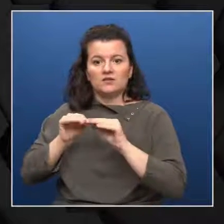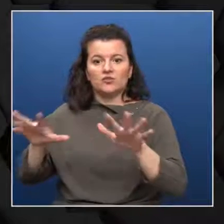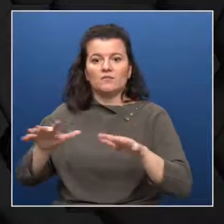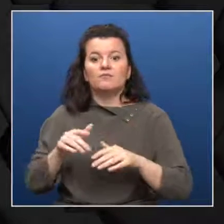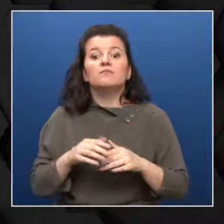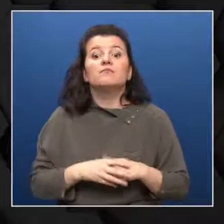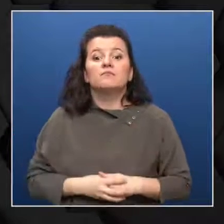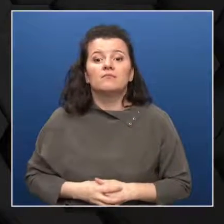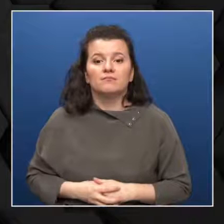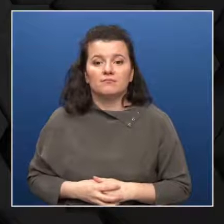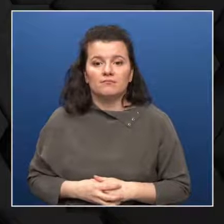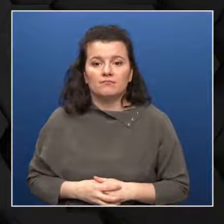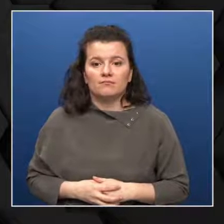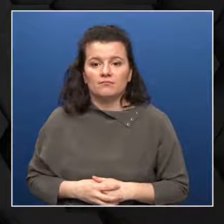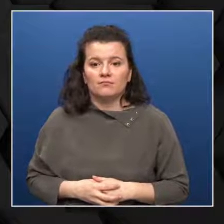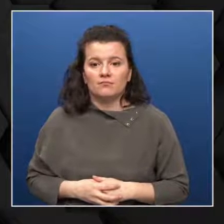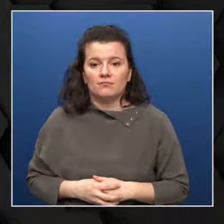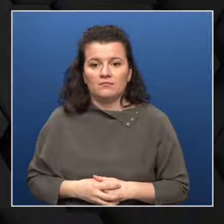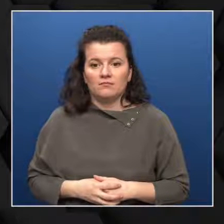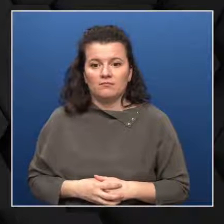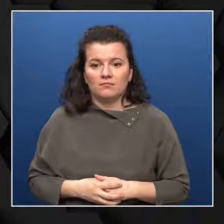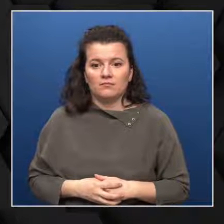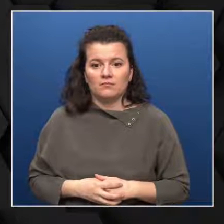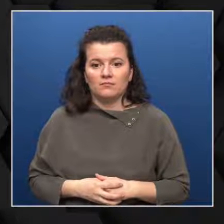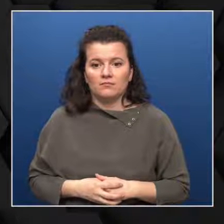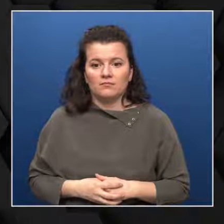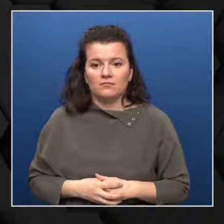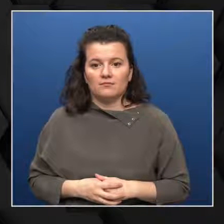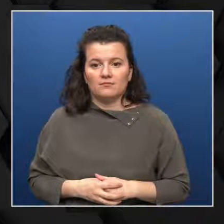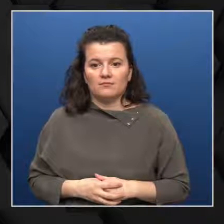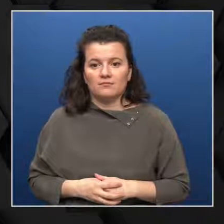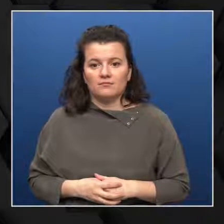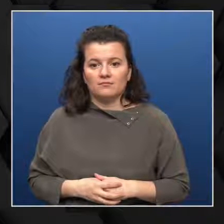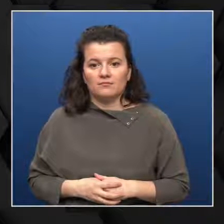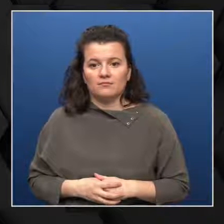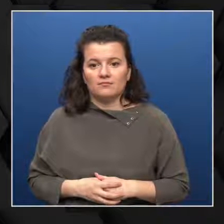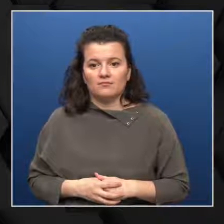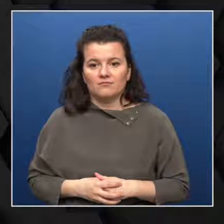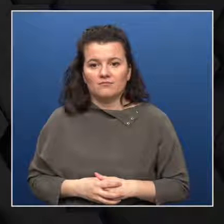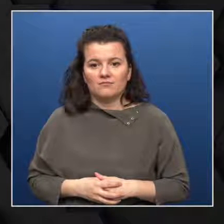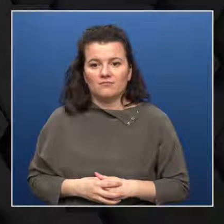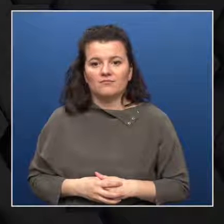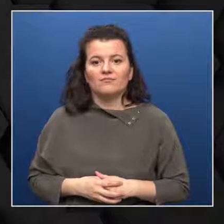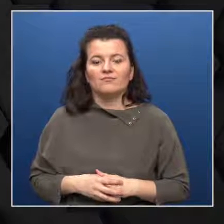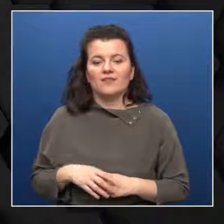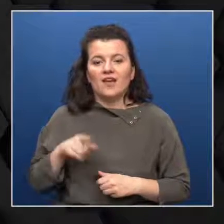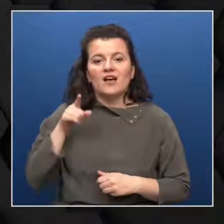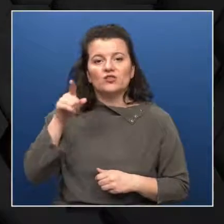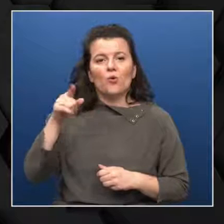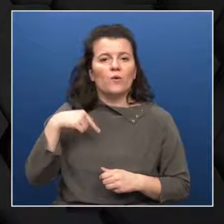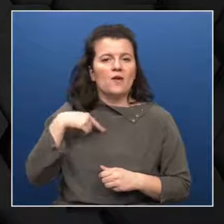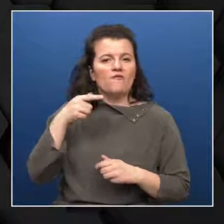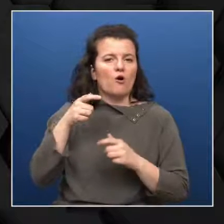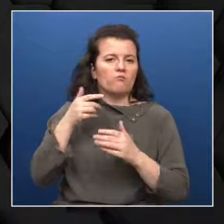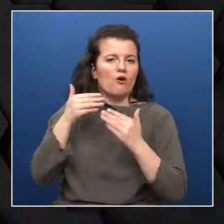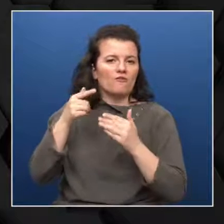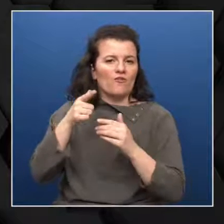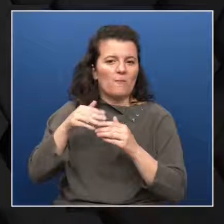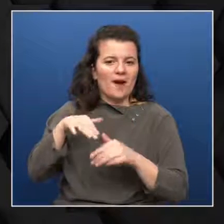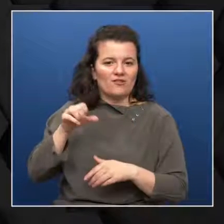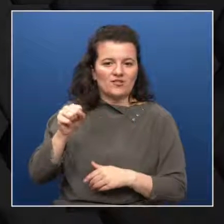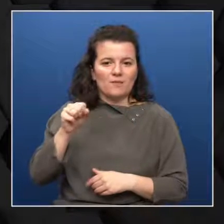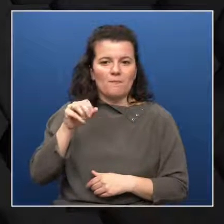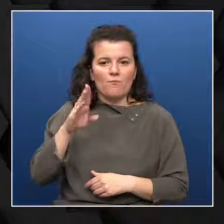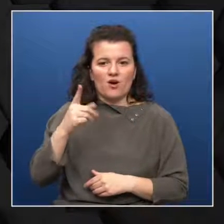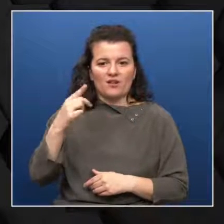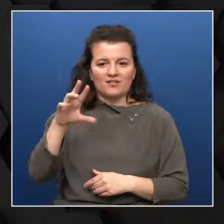language, and then there is the button in our player that will actually load. Turn it on. Basically what we're doing now for